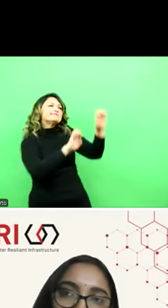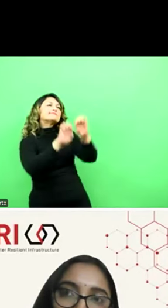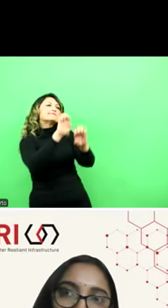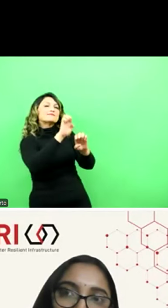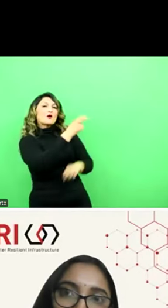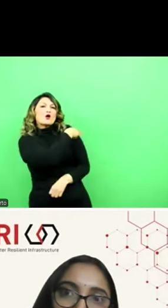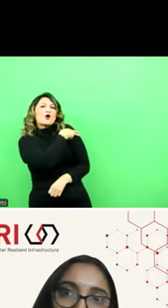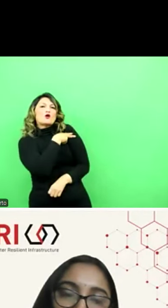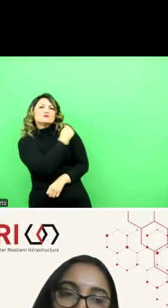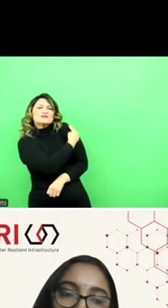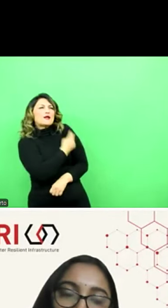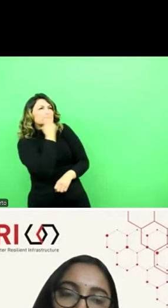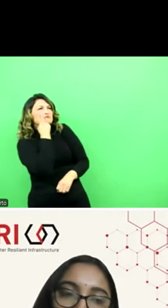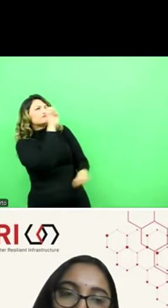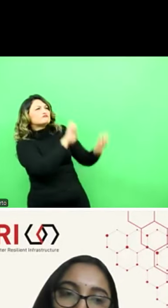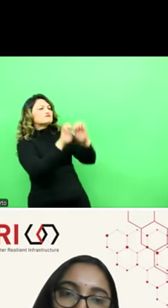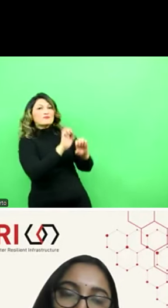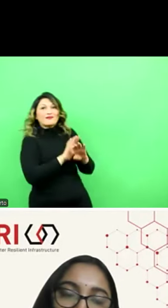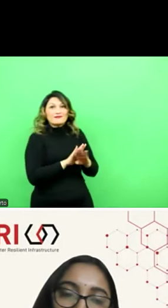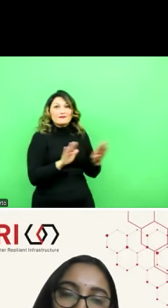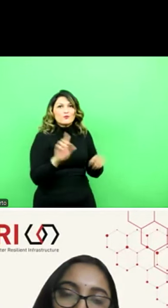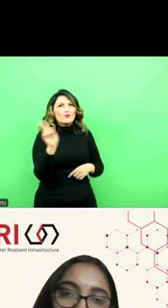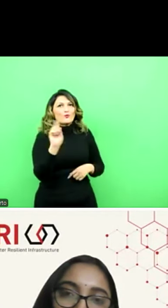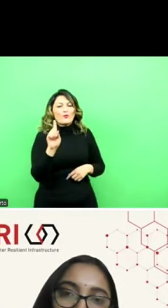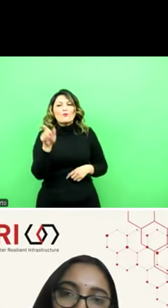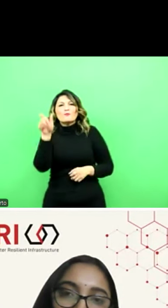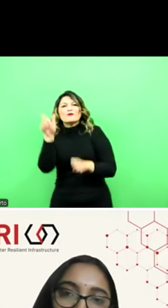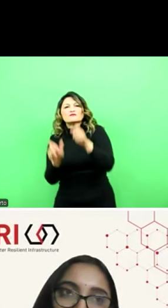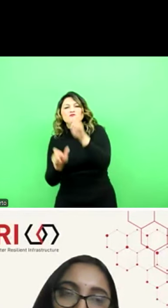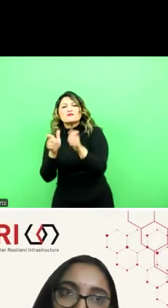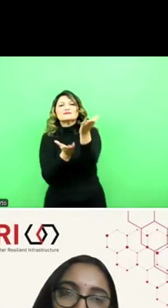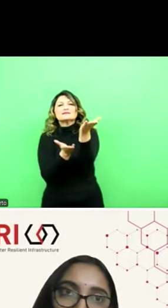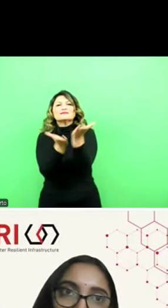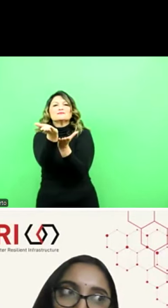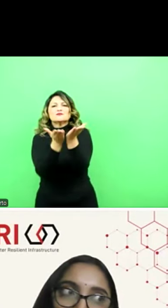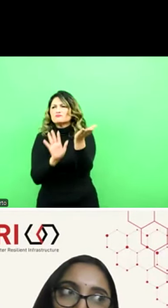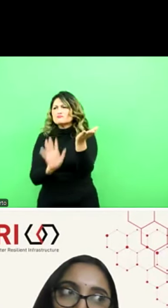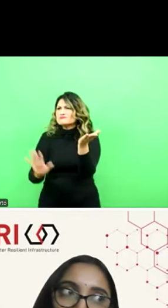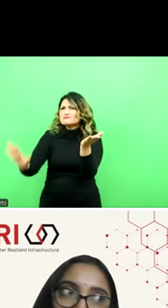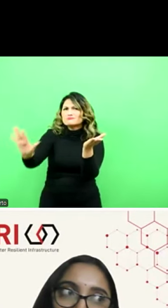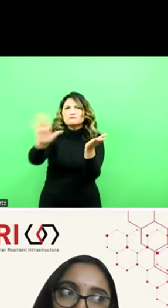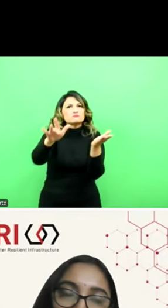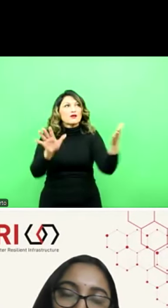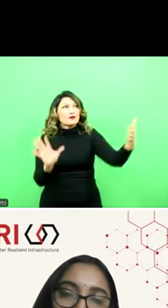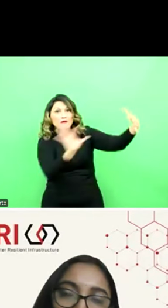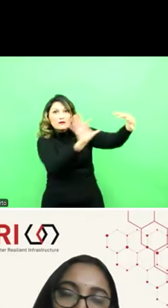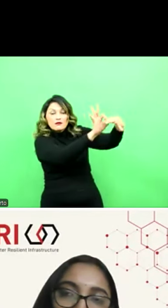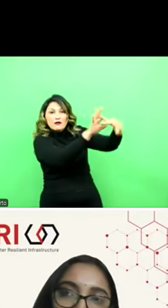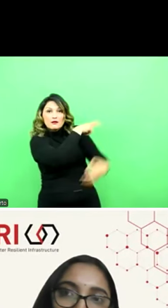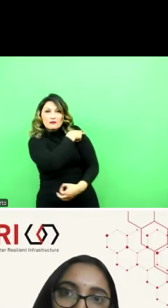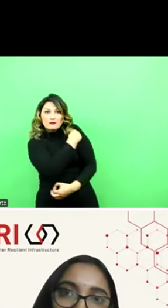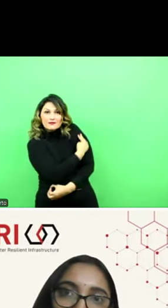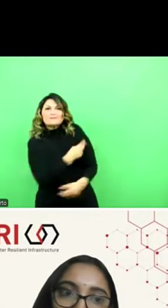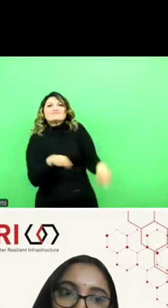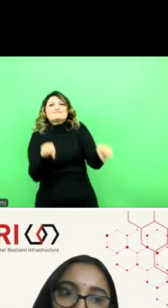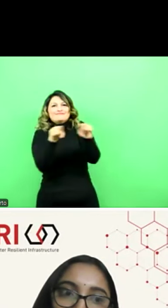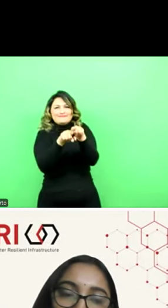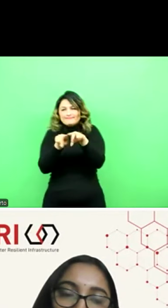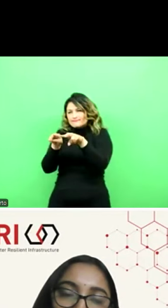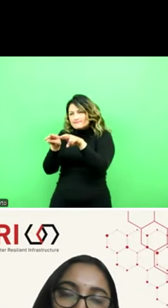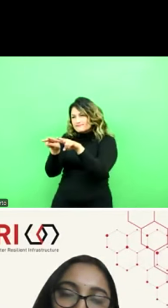and inclusive in terms of older and disabled people. Now, the interventions we did was,